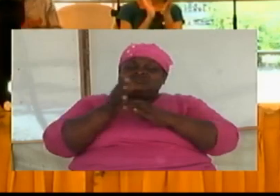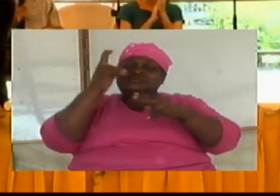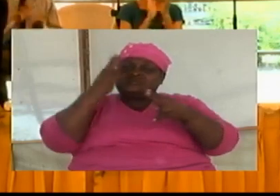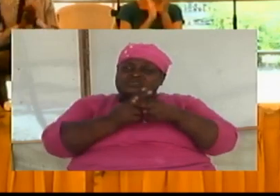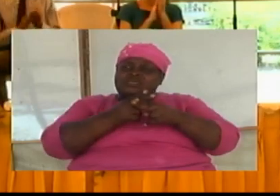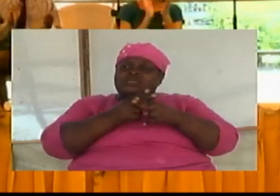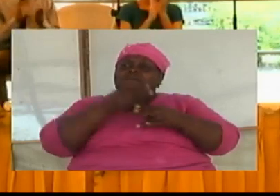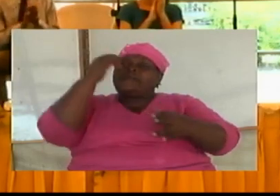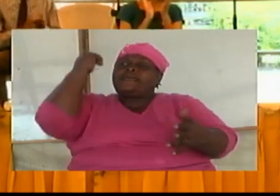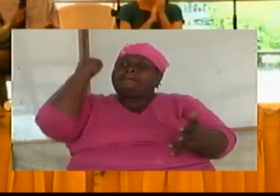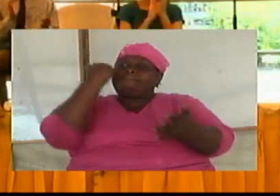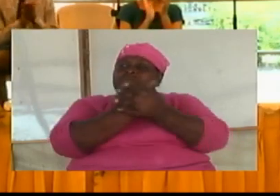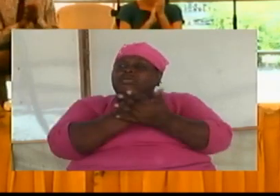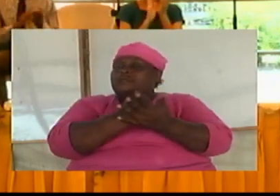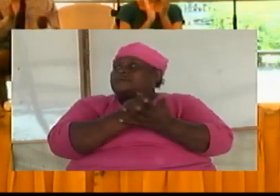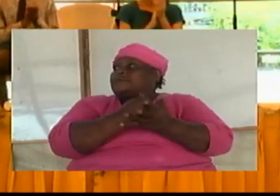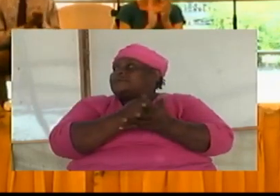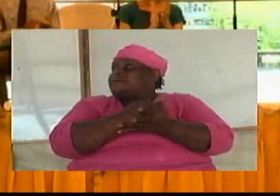Hallelujah.